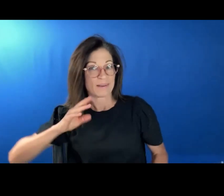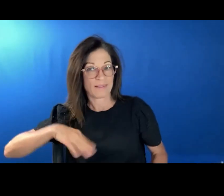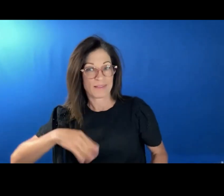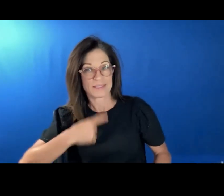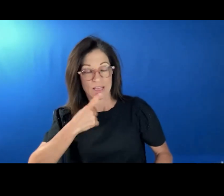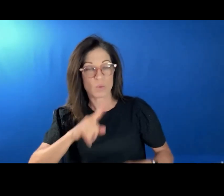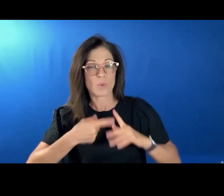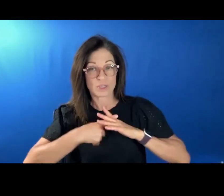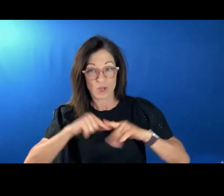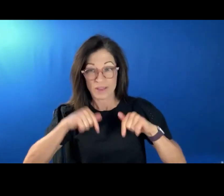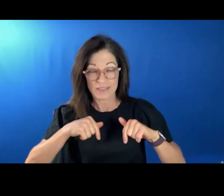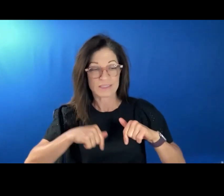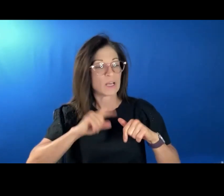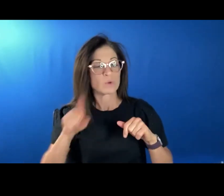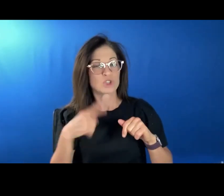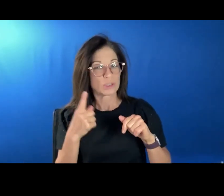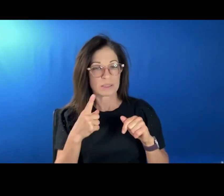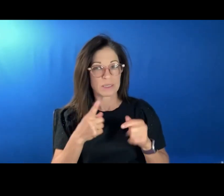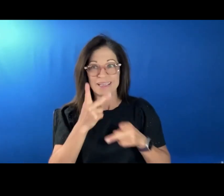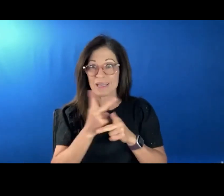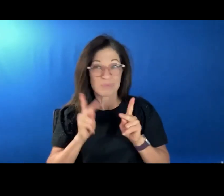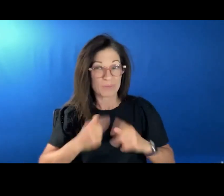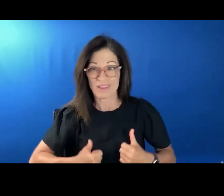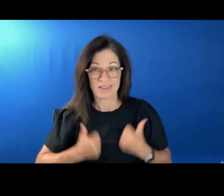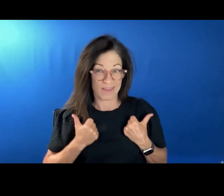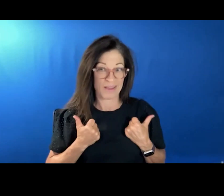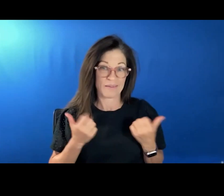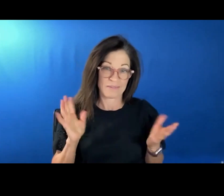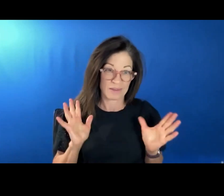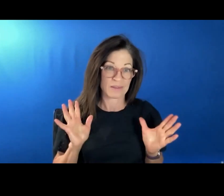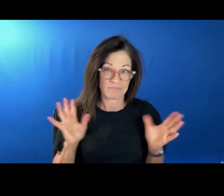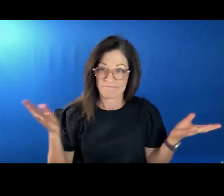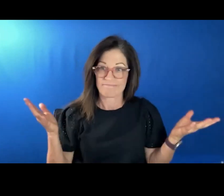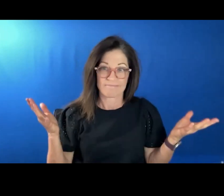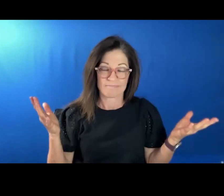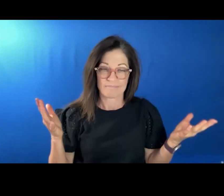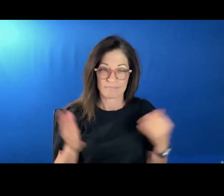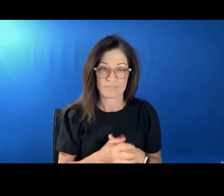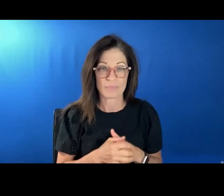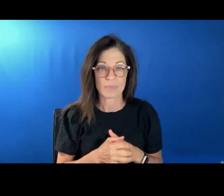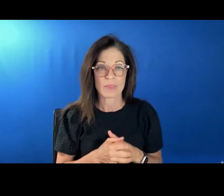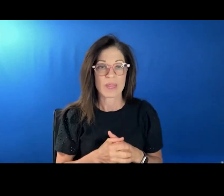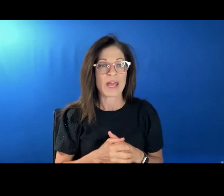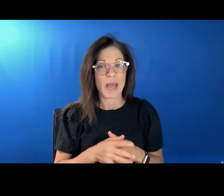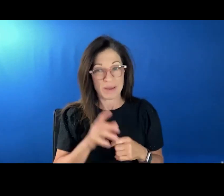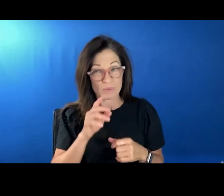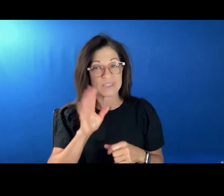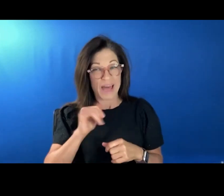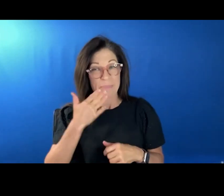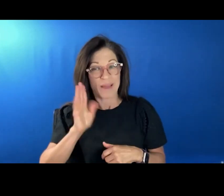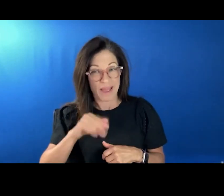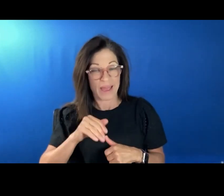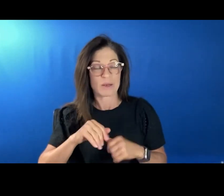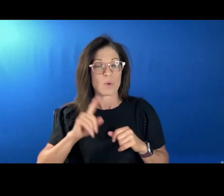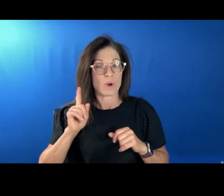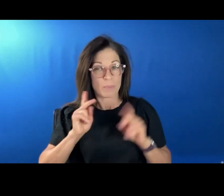it was strictly just to keep people alive. The epidemic was that bad, but now we're able